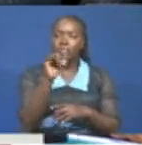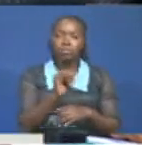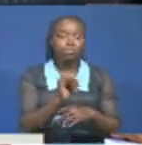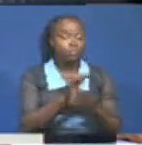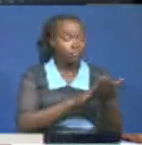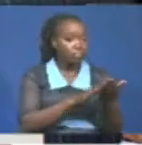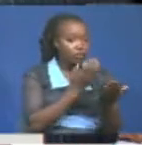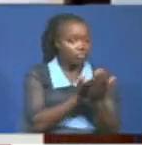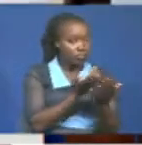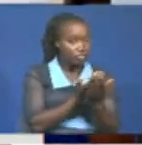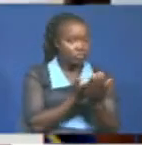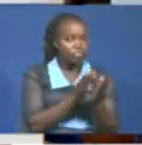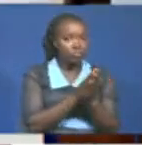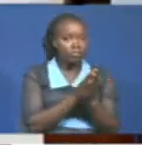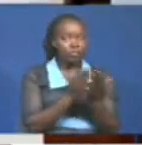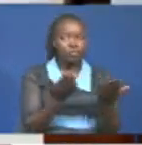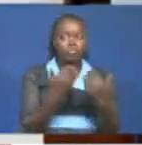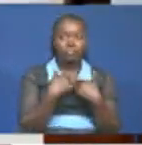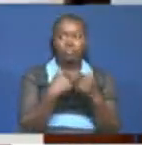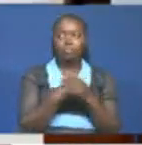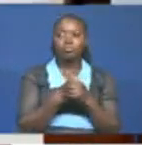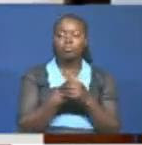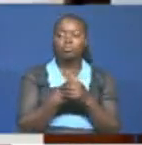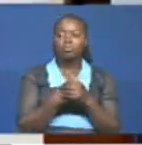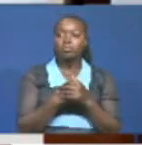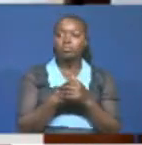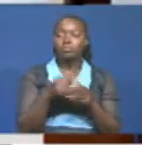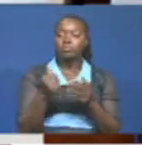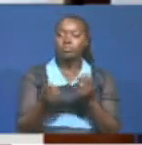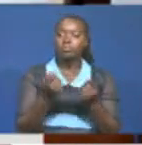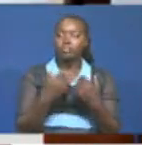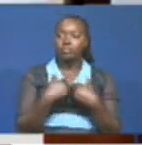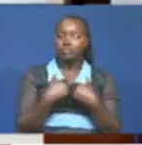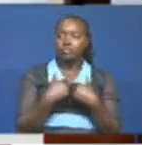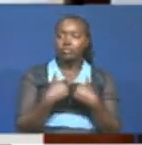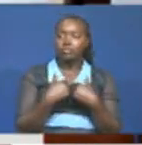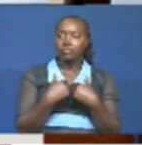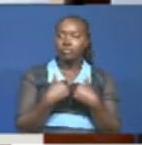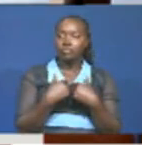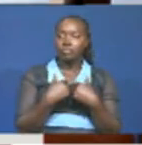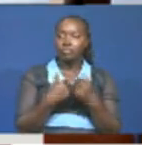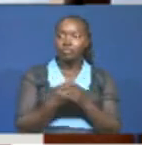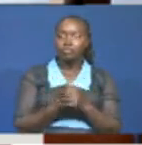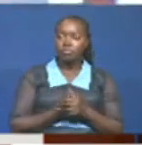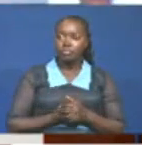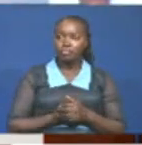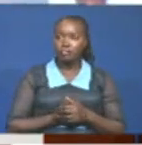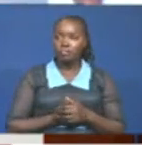and the briefings that we had. Because I have another matter now, let me just do it in the morning,